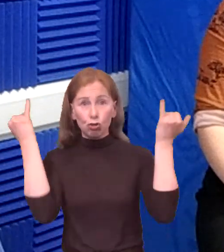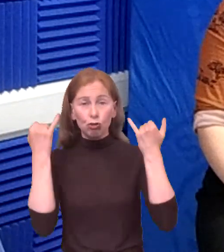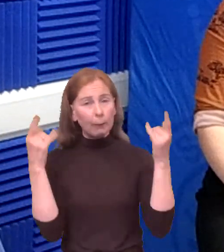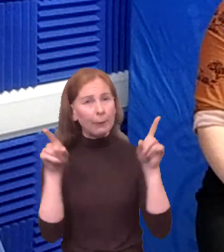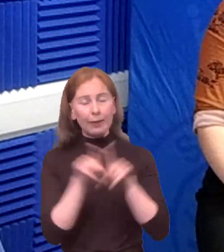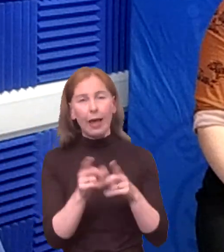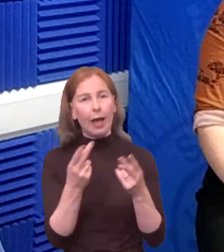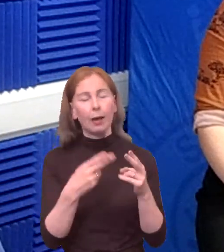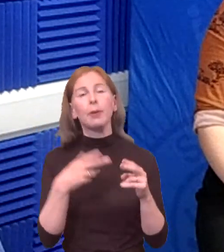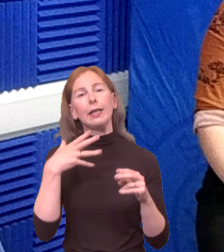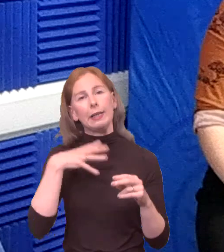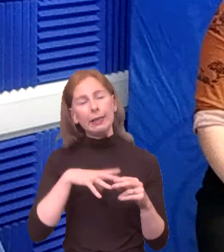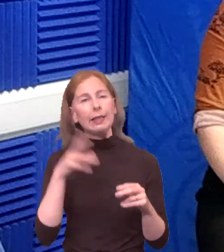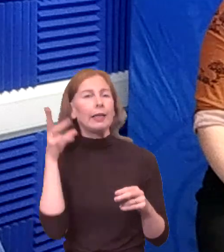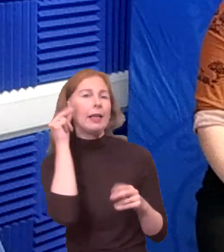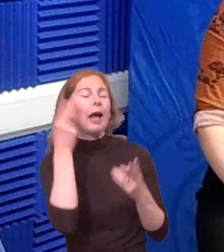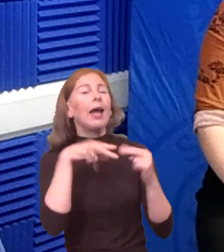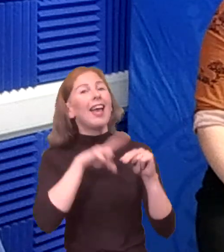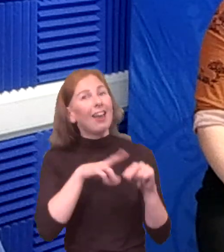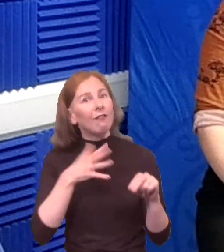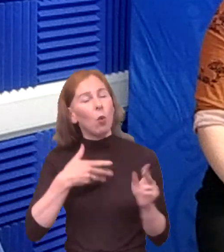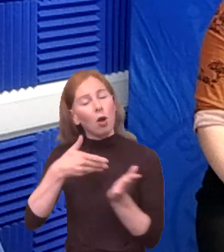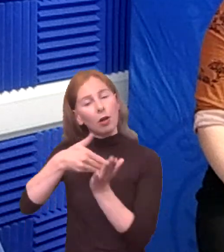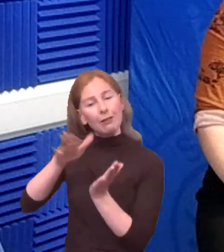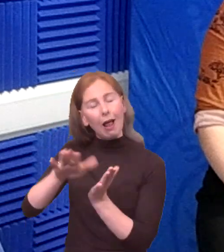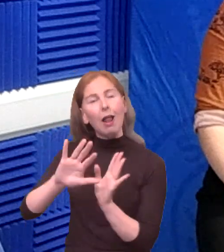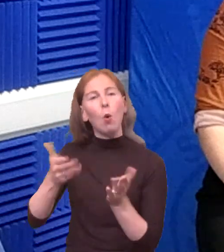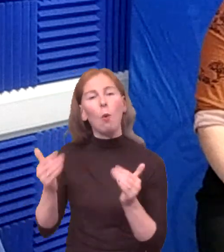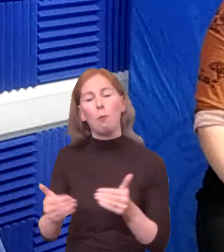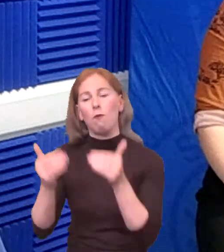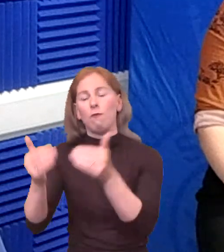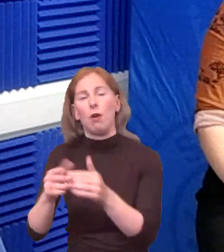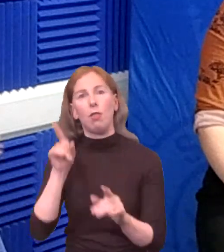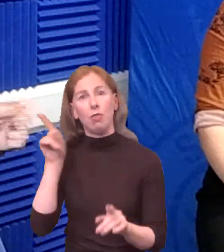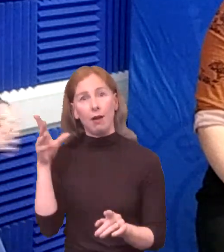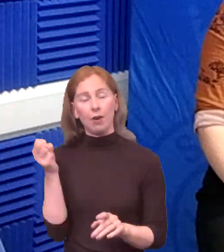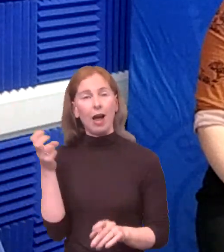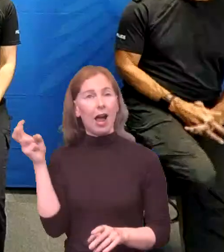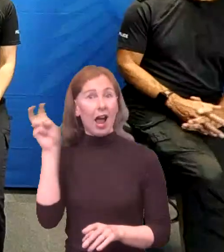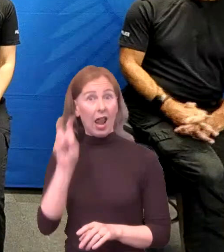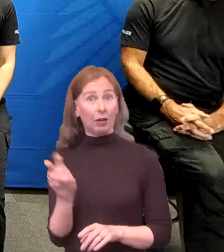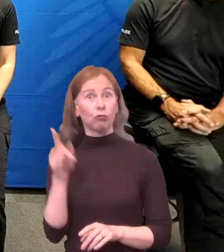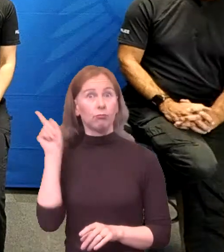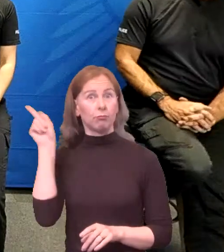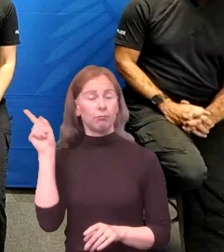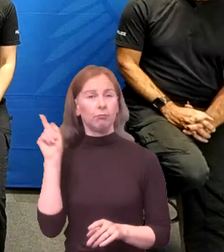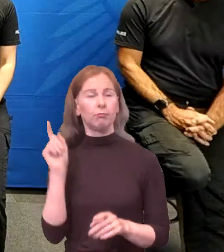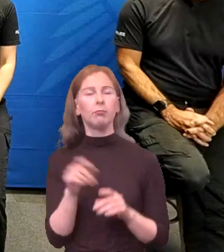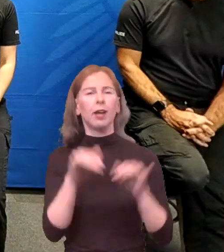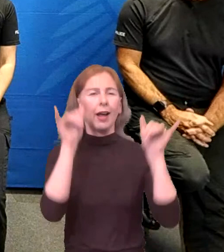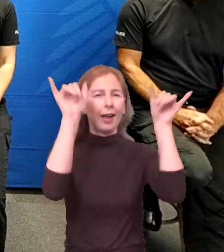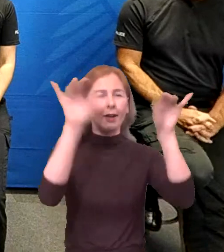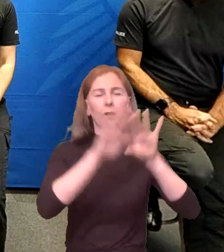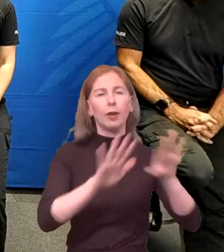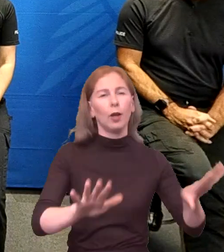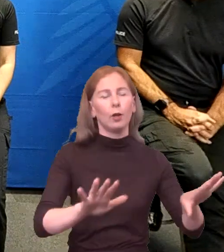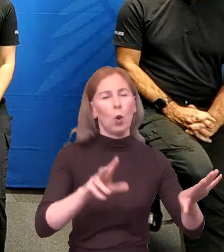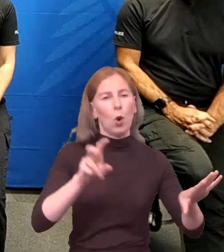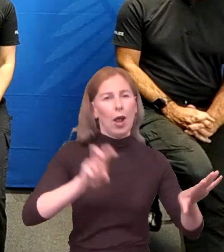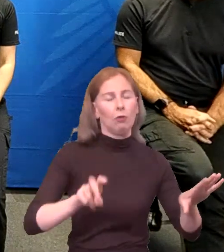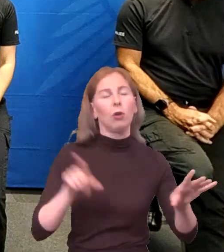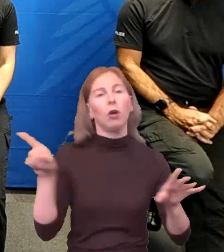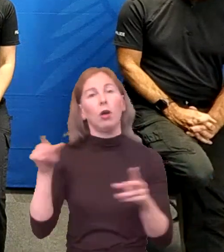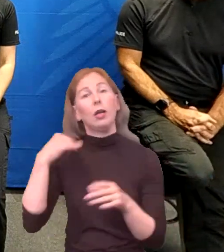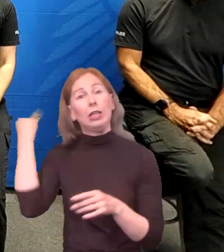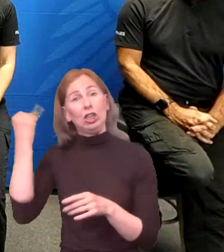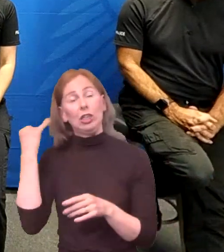sold or moved on, and they're slightly more advanced than cattle, and they're electronic, so you can scan them with a magic wand and it will tell you everything you need to know